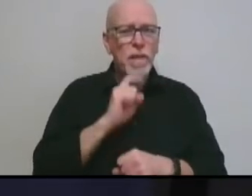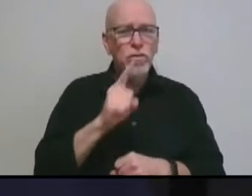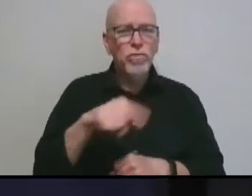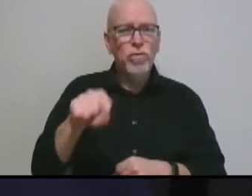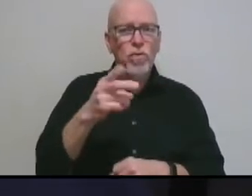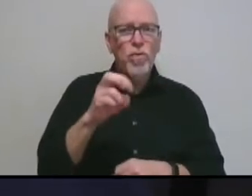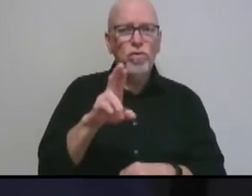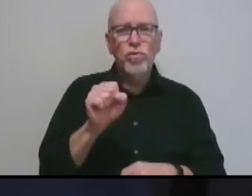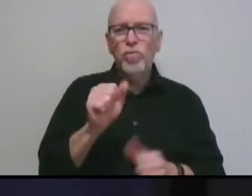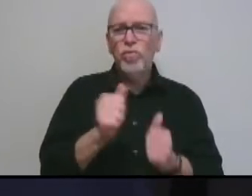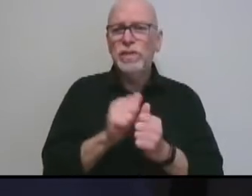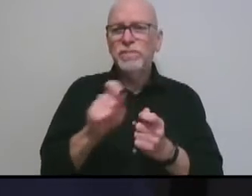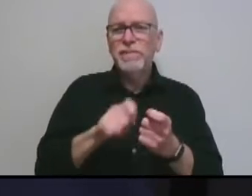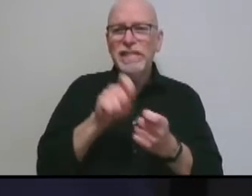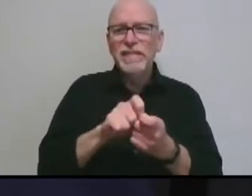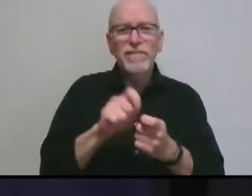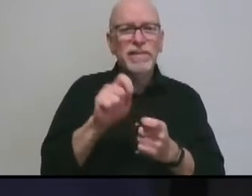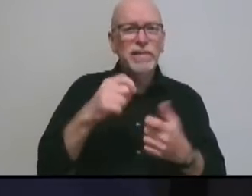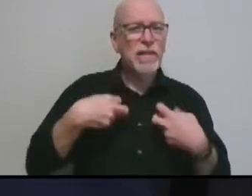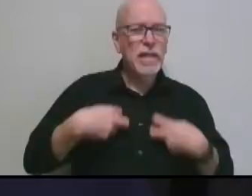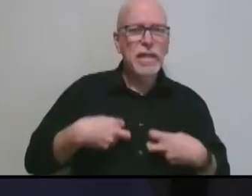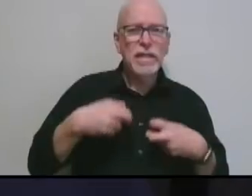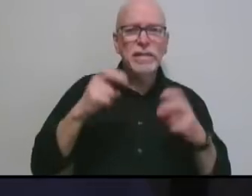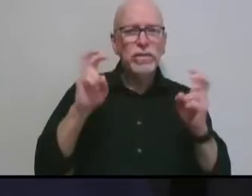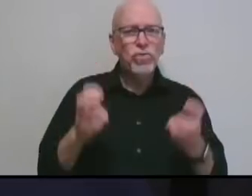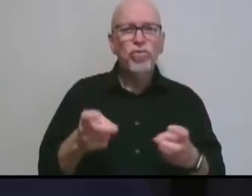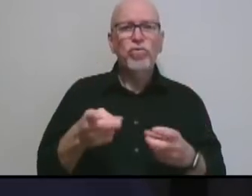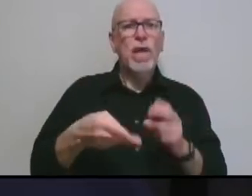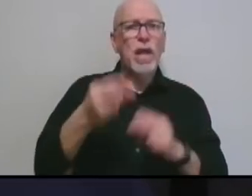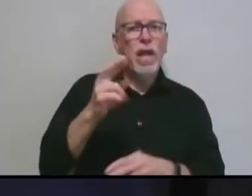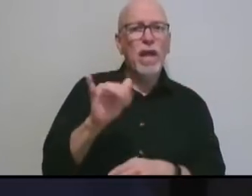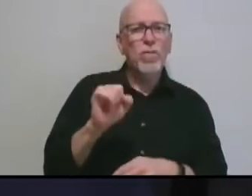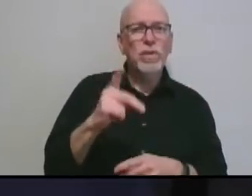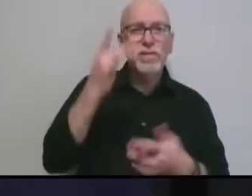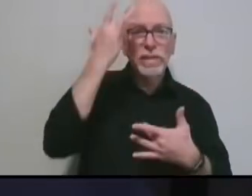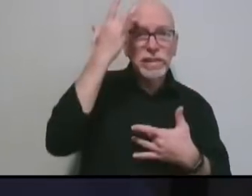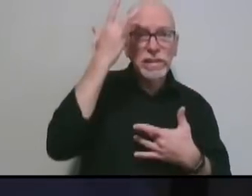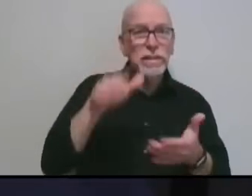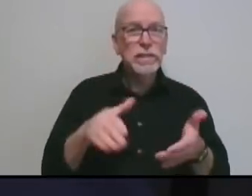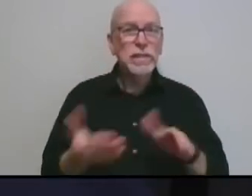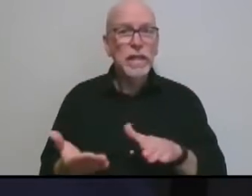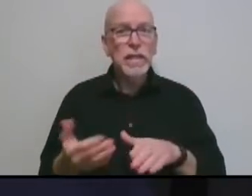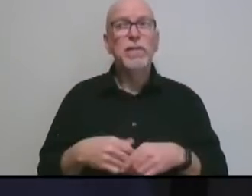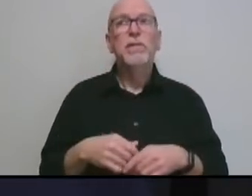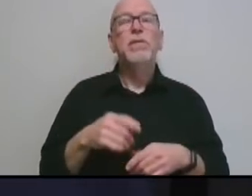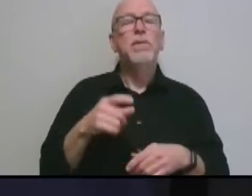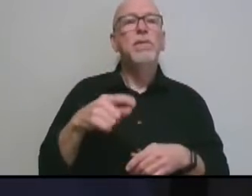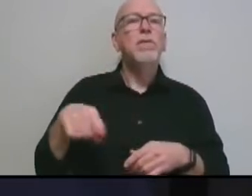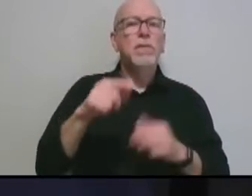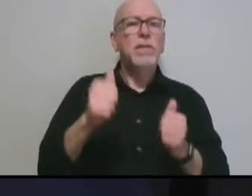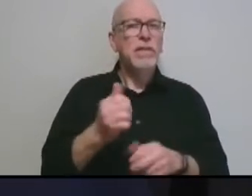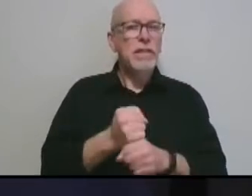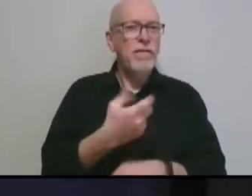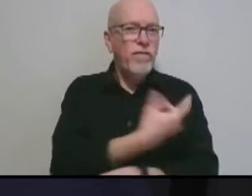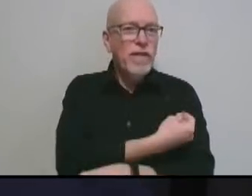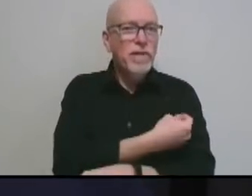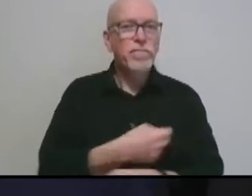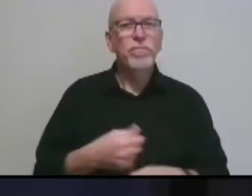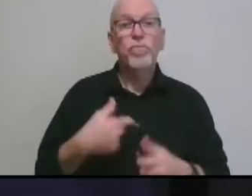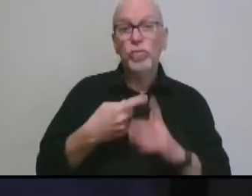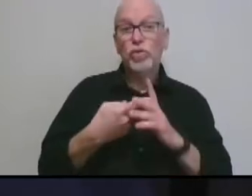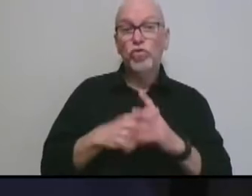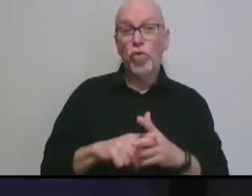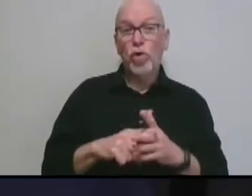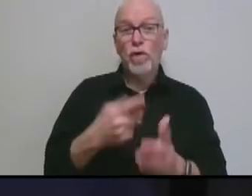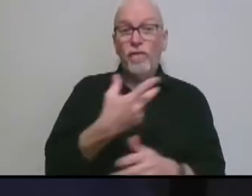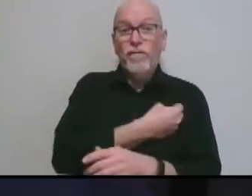have specific conditions that put them at higher risk of severe illness or death from COVID are able to get vaccinated. We started by vaccinating